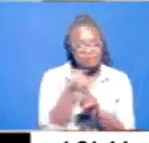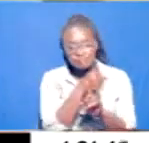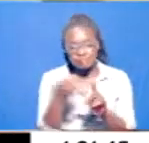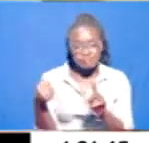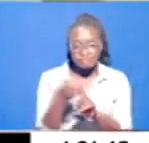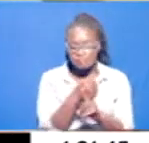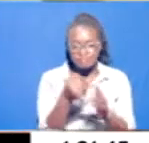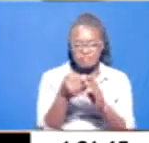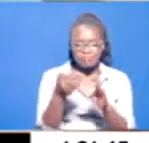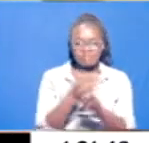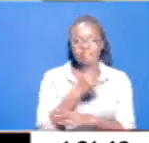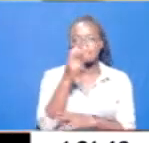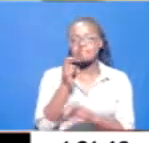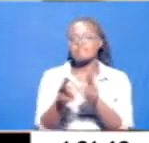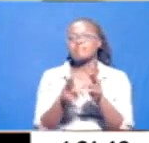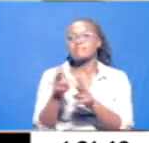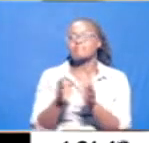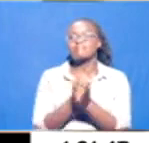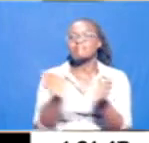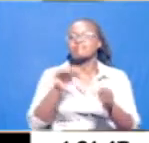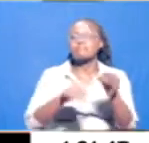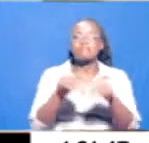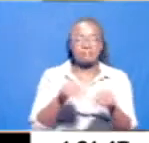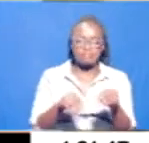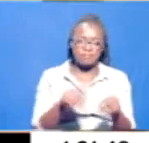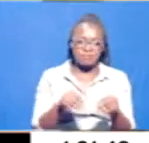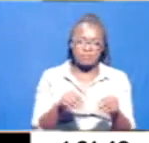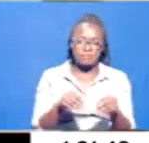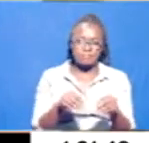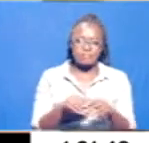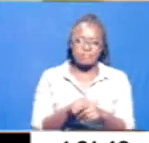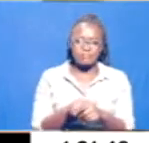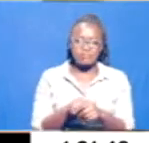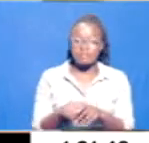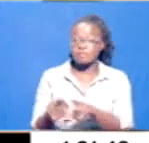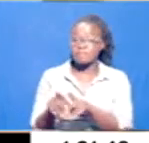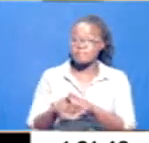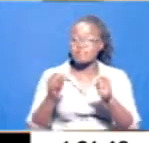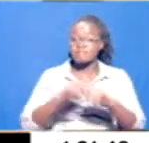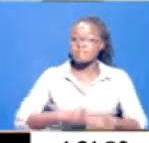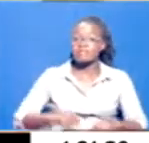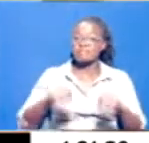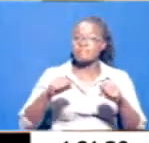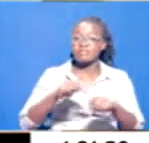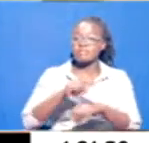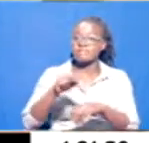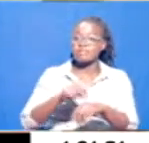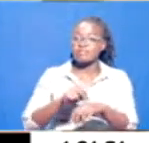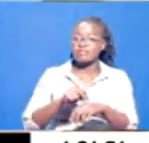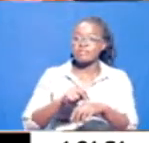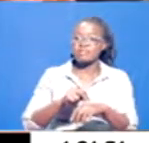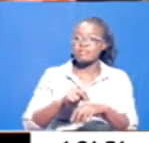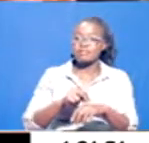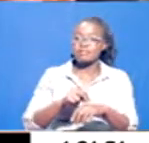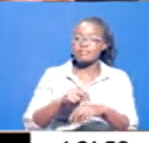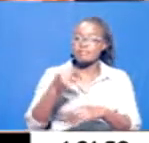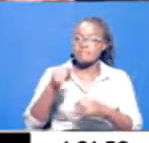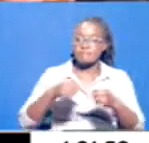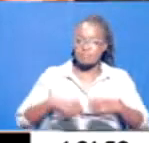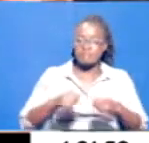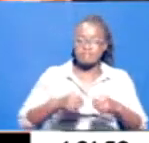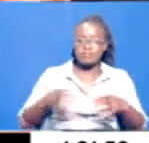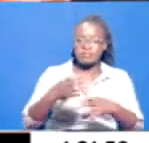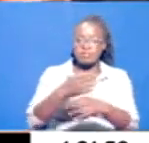of the 2022 general elections. According to the chairman of the National Umbrella of Bodaboda